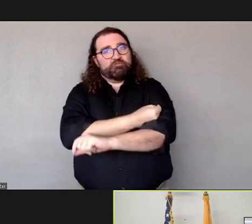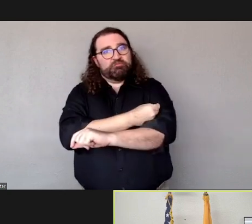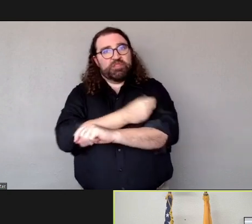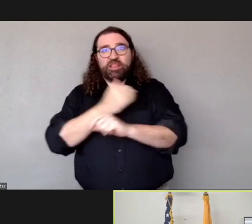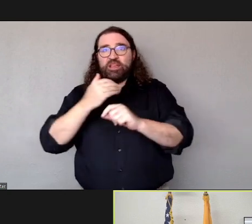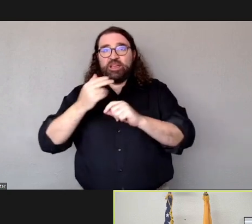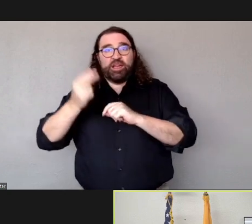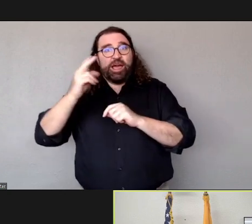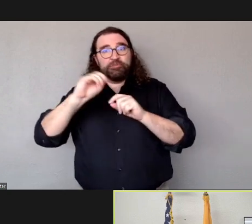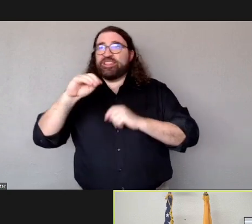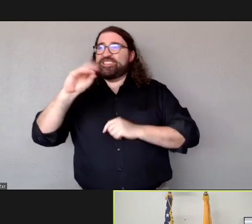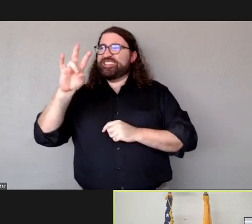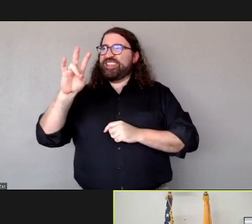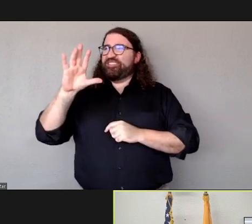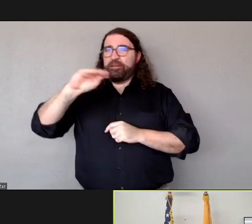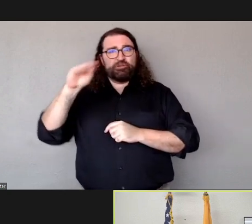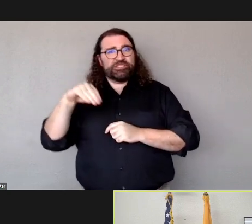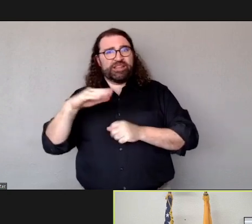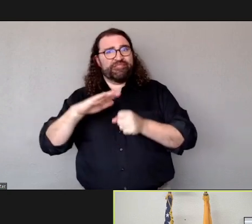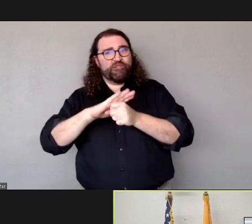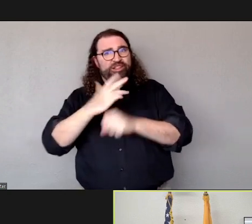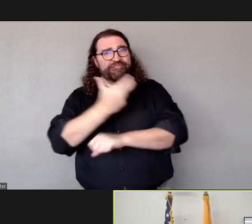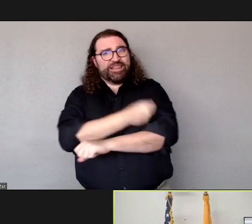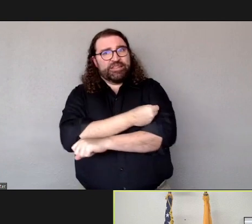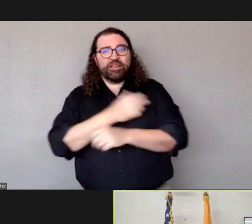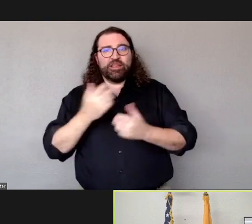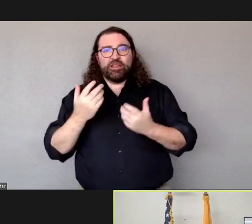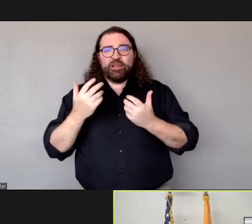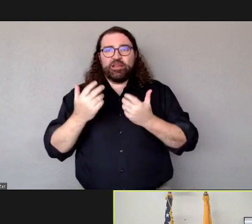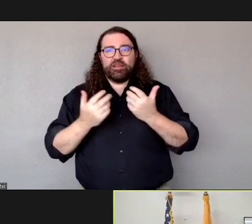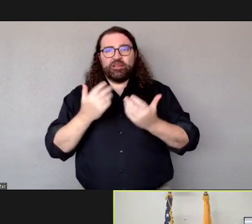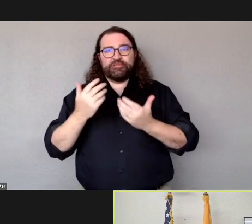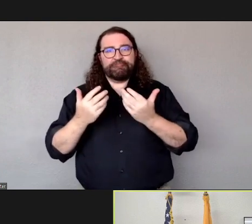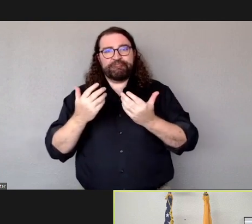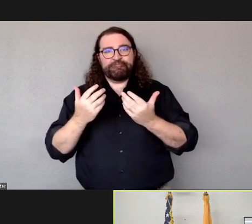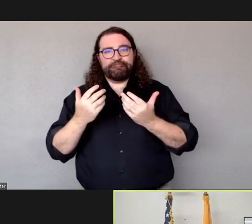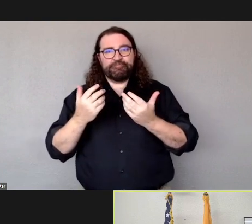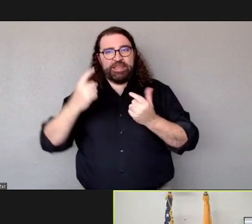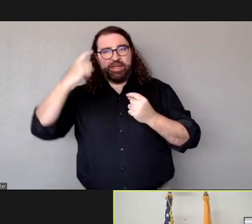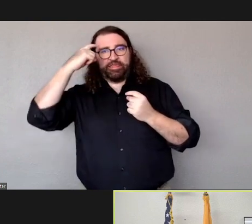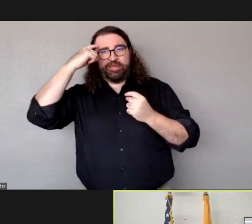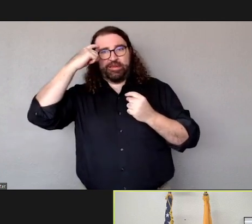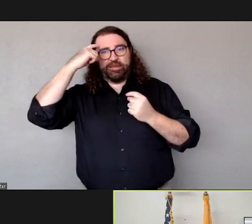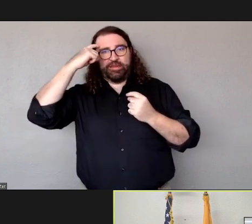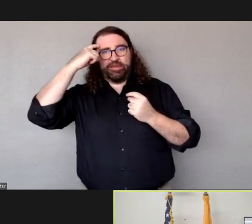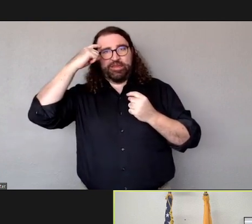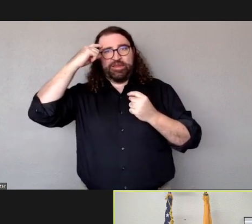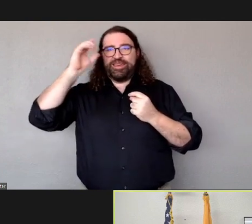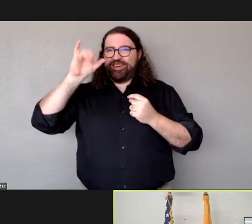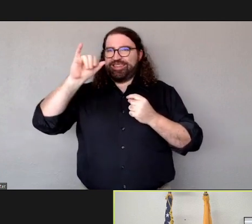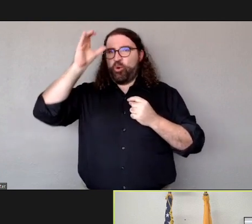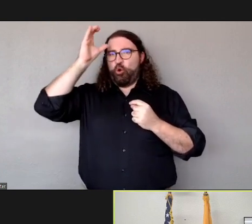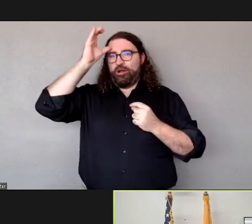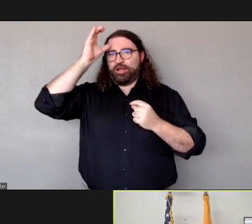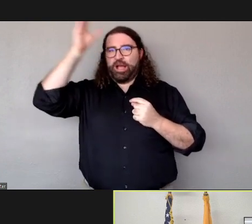percent, 75% fully vaccinated. And I think that the whole concept of,